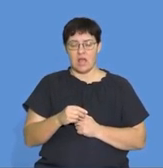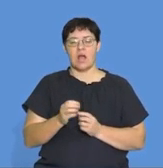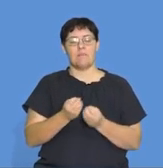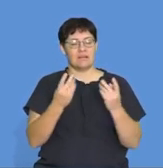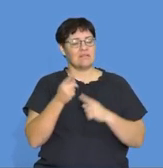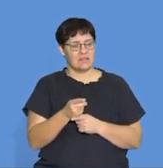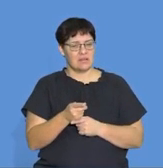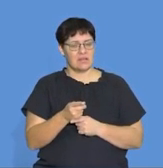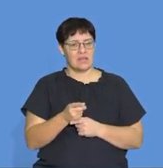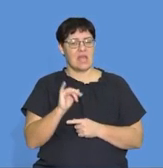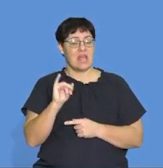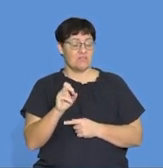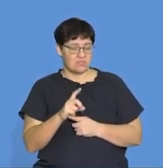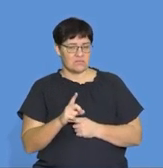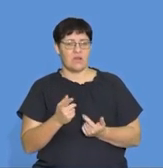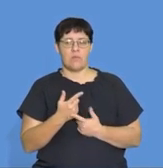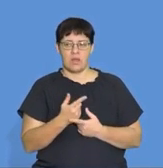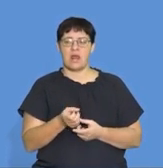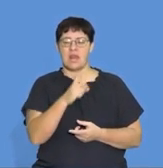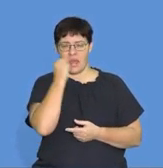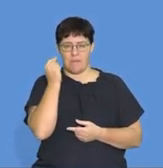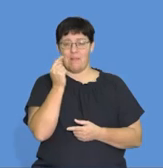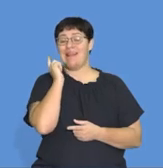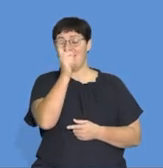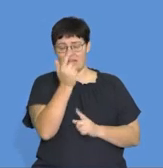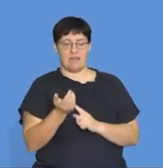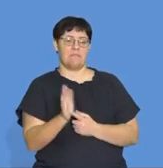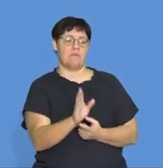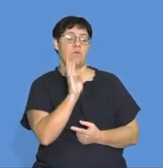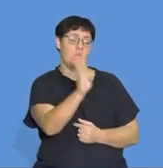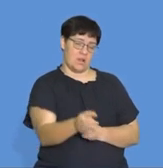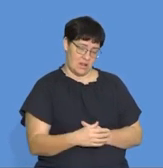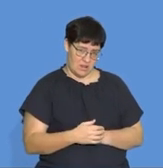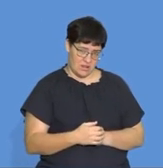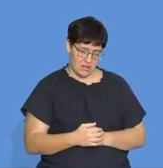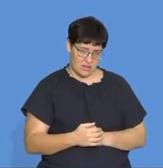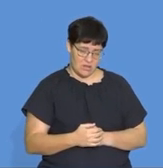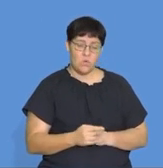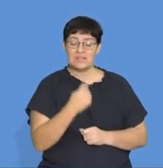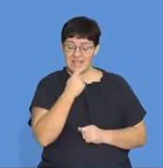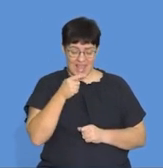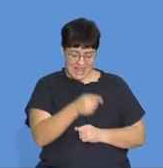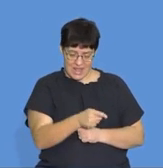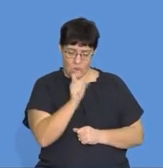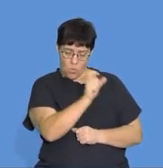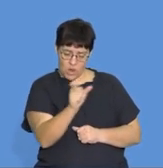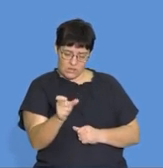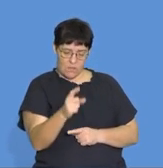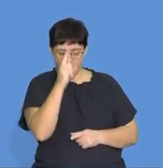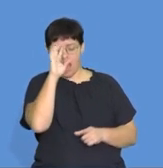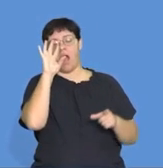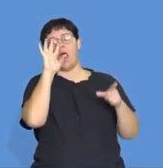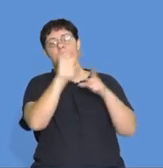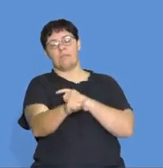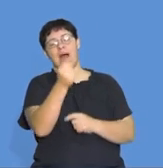multiplicative inverse of mine, a name at a later stage, just so that when we are saying these words, you're then familiar with